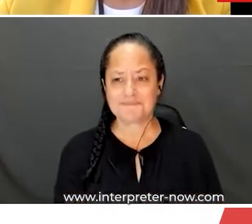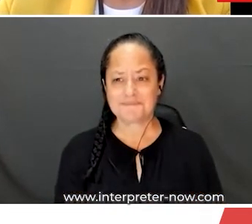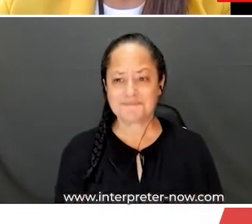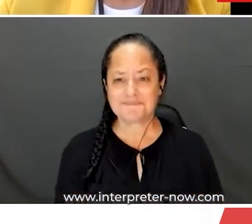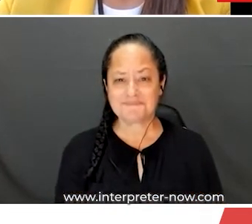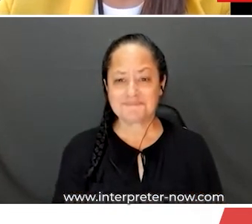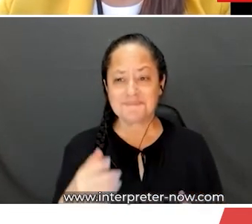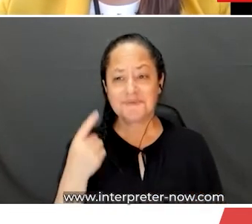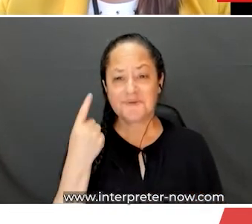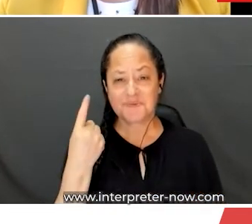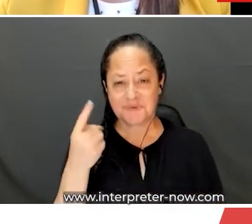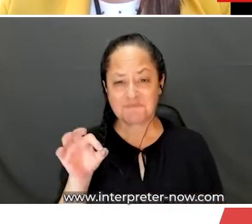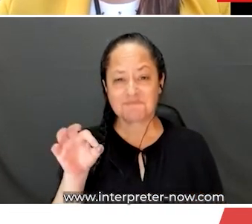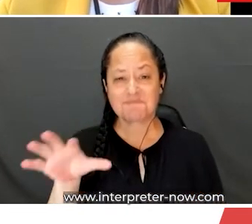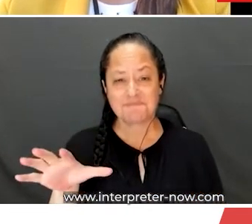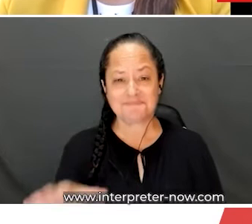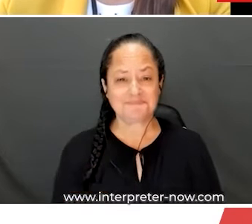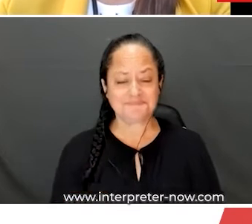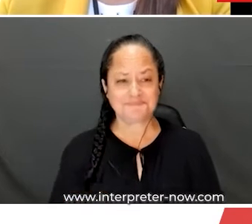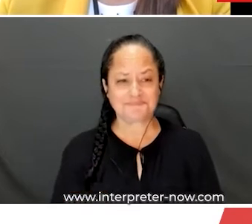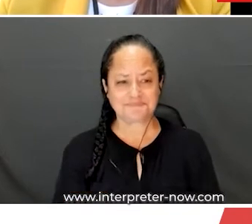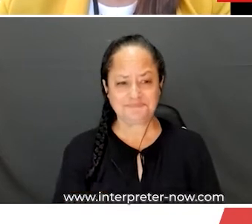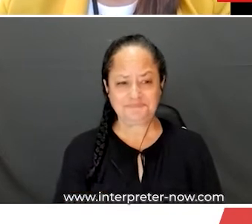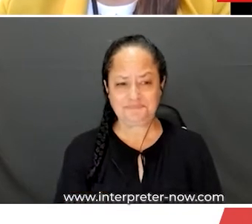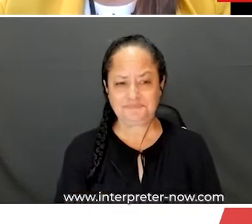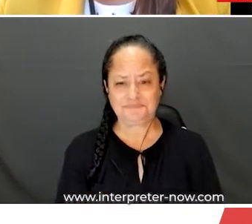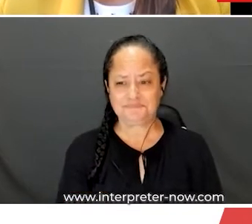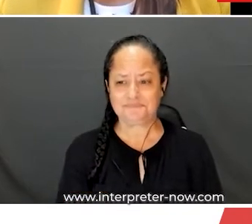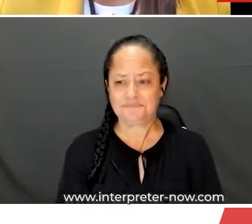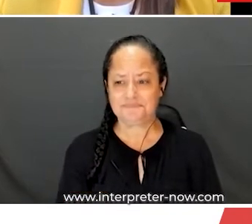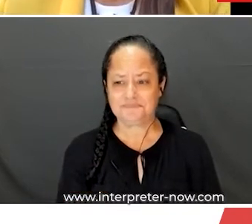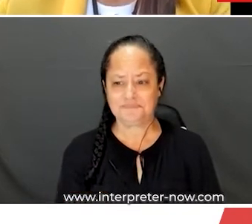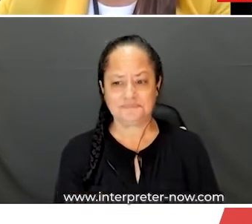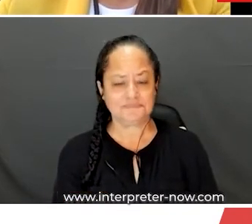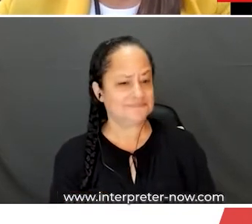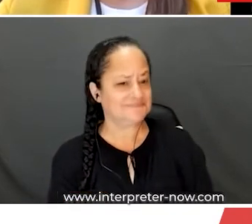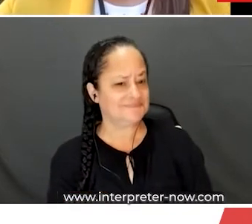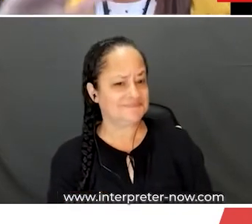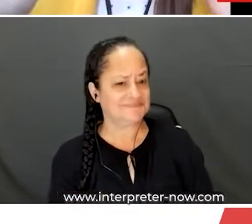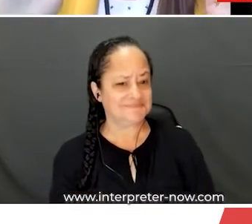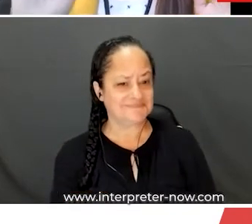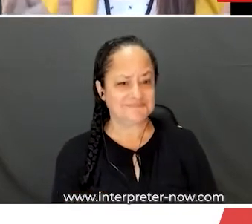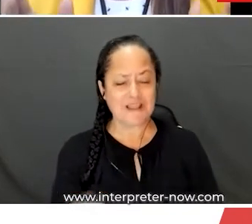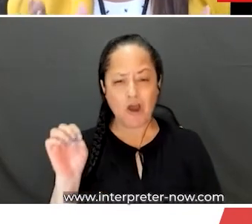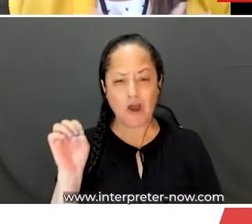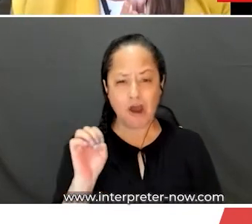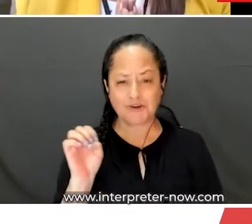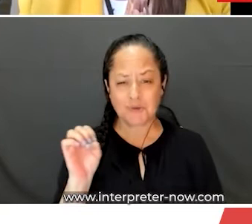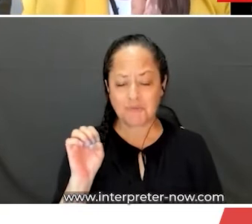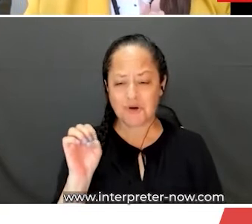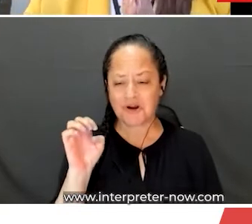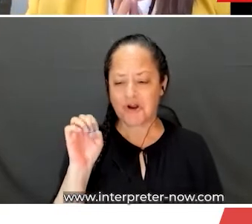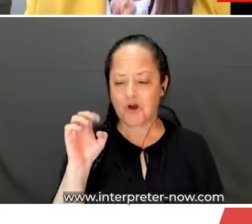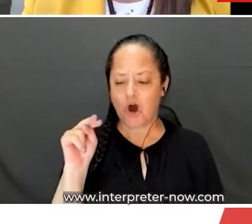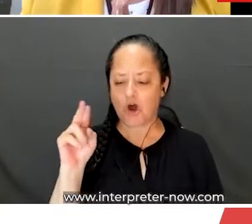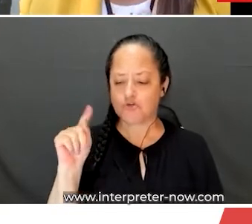that's one of the things I wanted to say. Intrapreneurs. I always learn new terms from you,